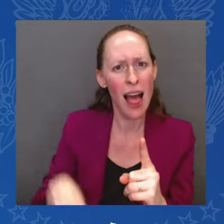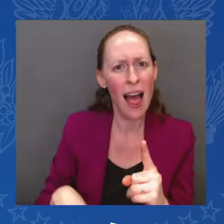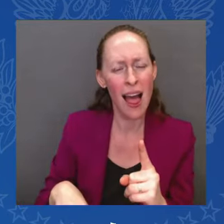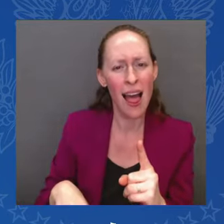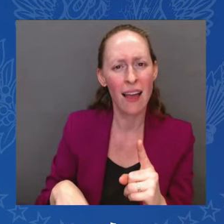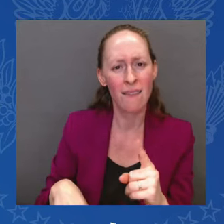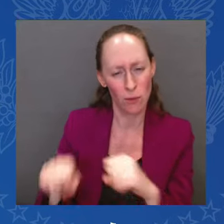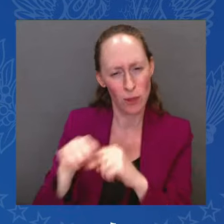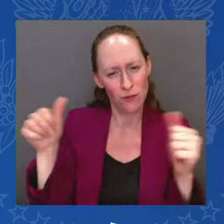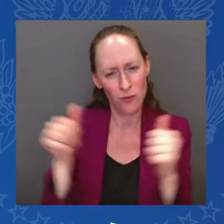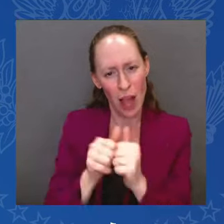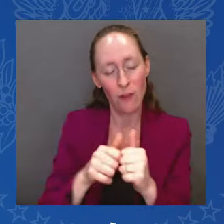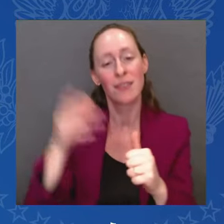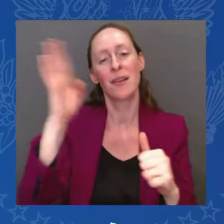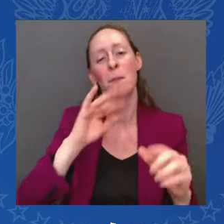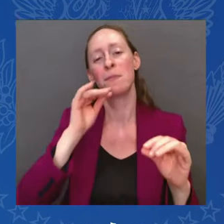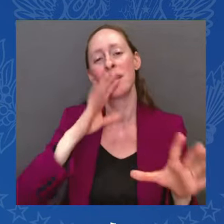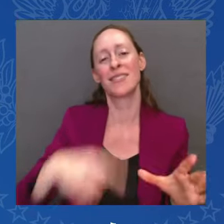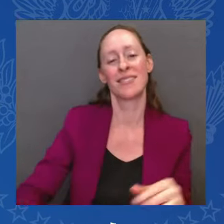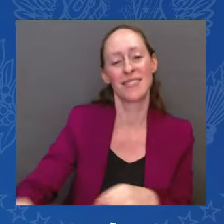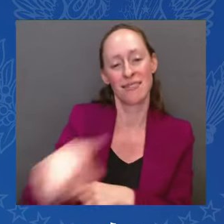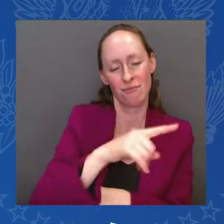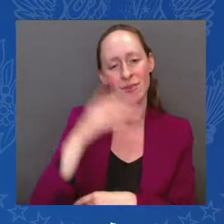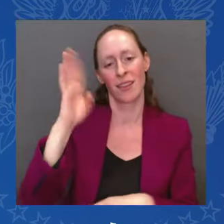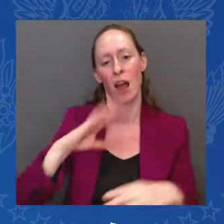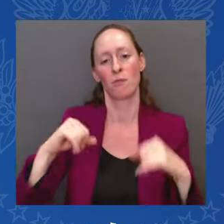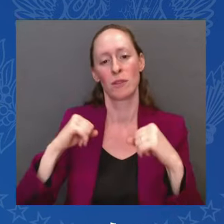protect our troops, and may God protect our children.